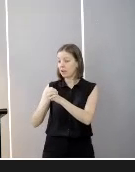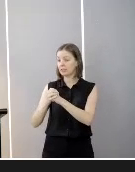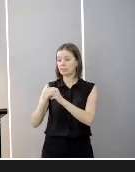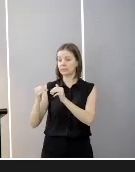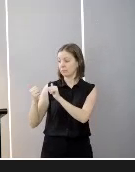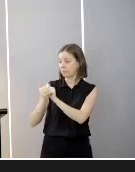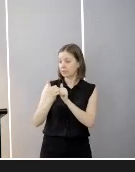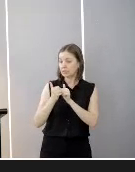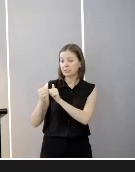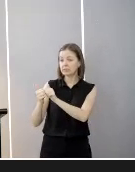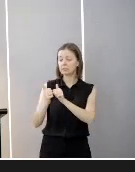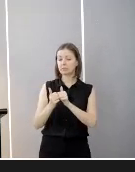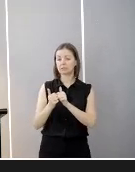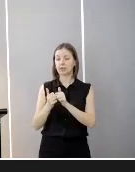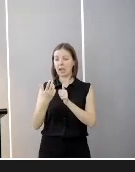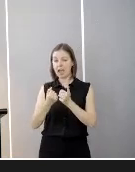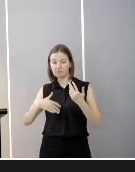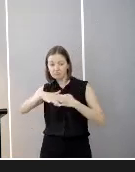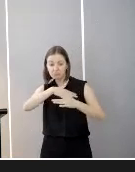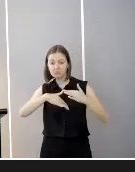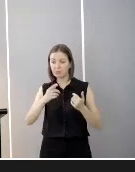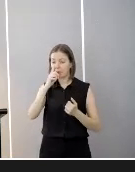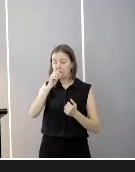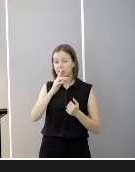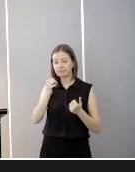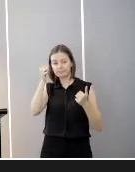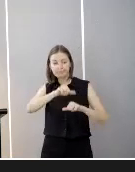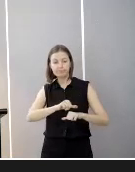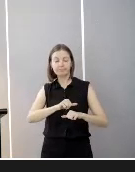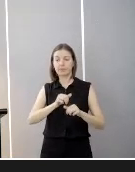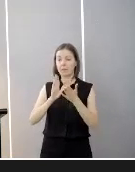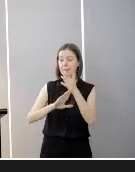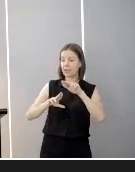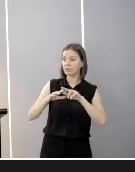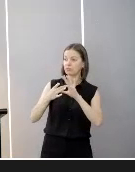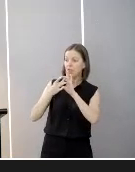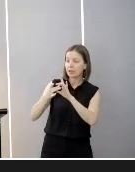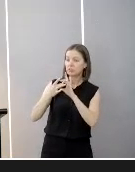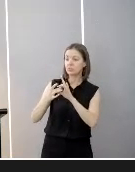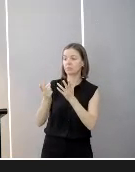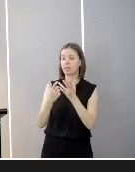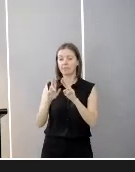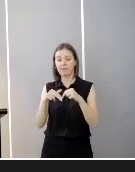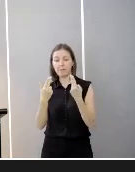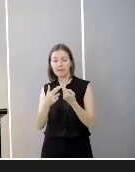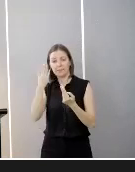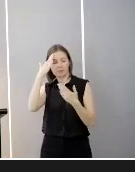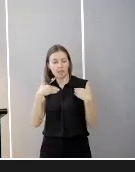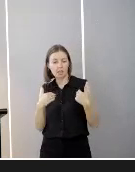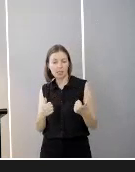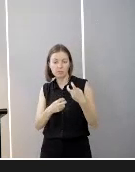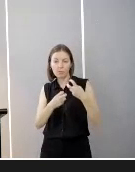social networks, levels of the family, relationships with parents and family members who might have mental health problems